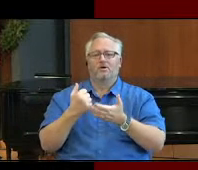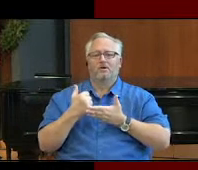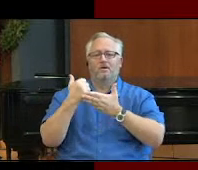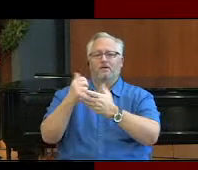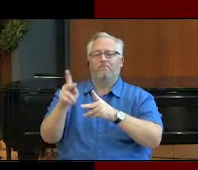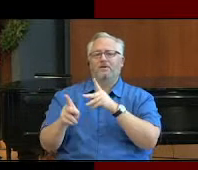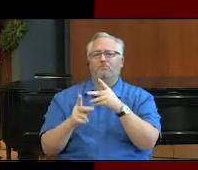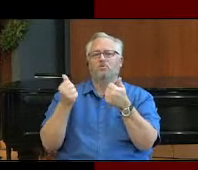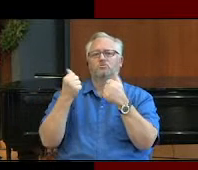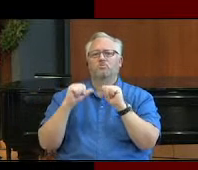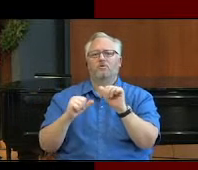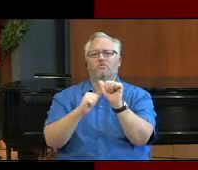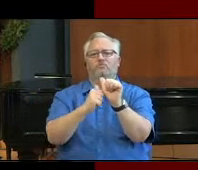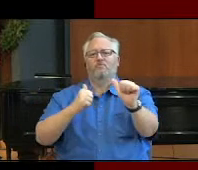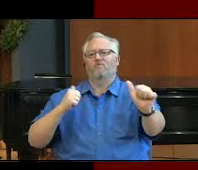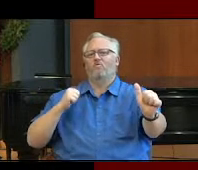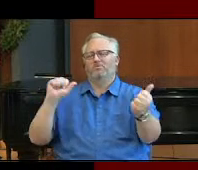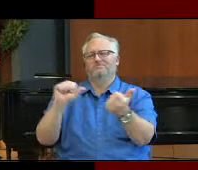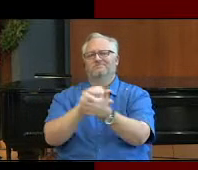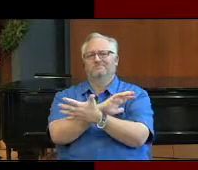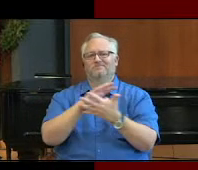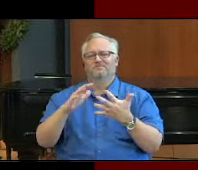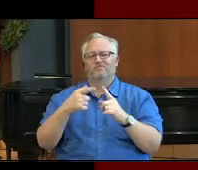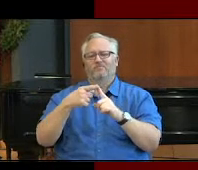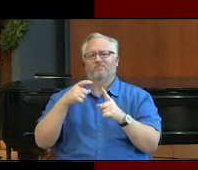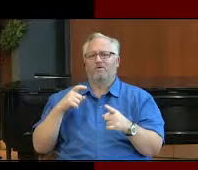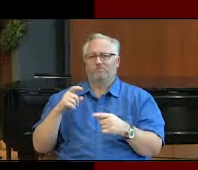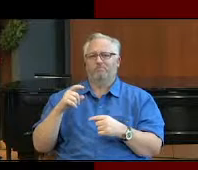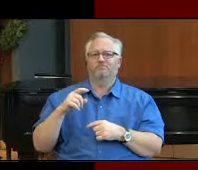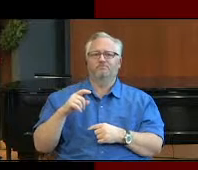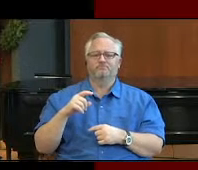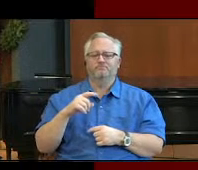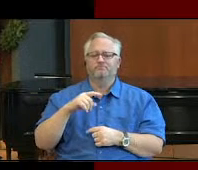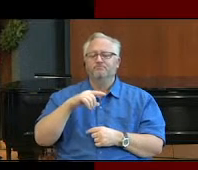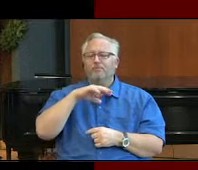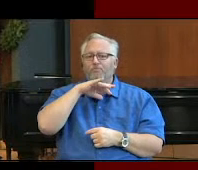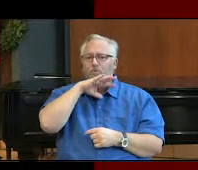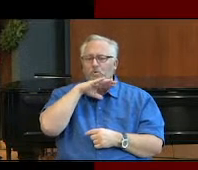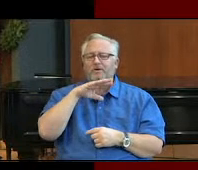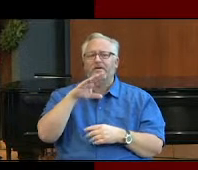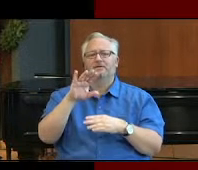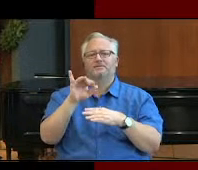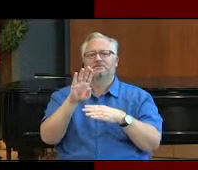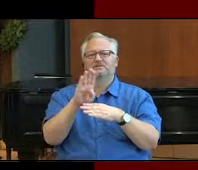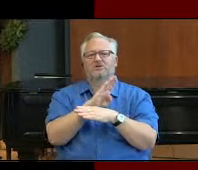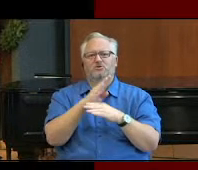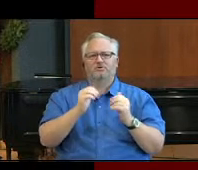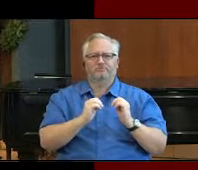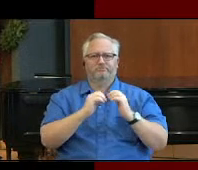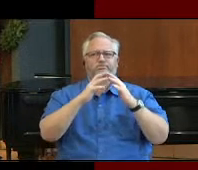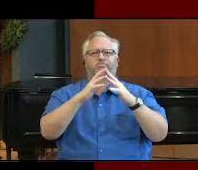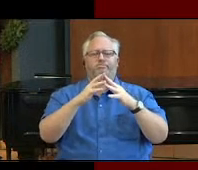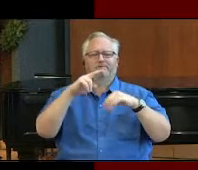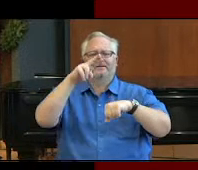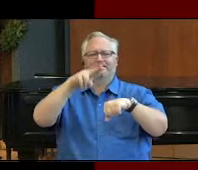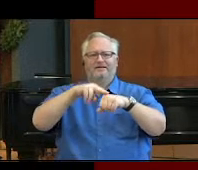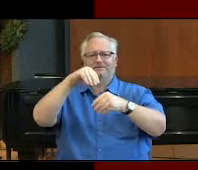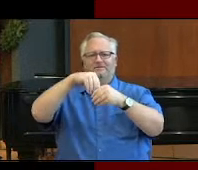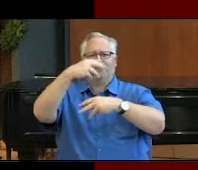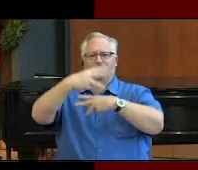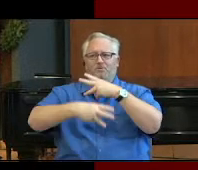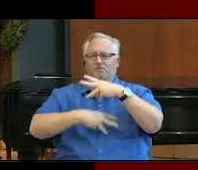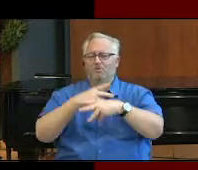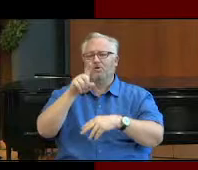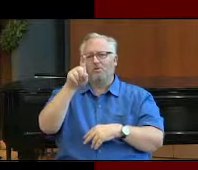seeking refuge from disastrous conditions caused by the polluting industrialized nations of the world. We need